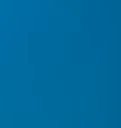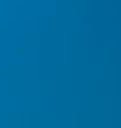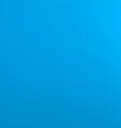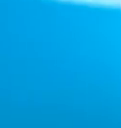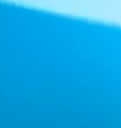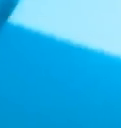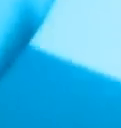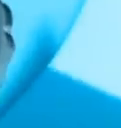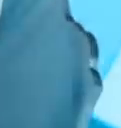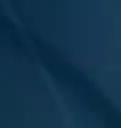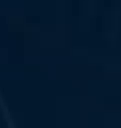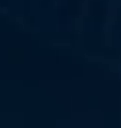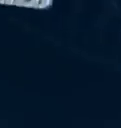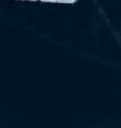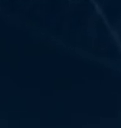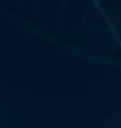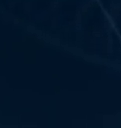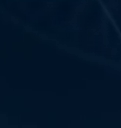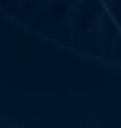us.